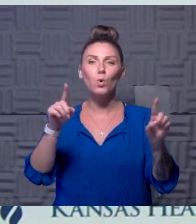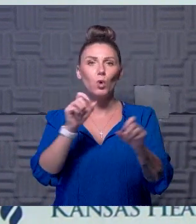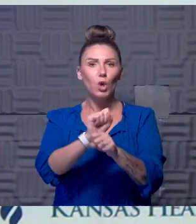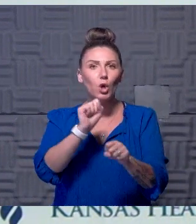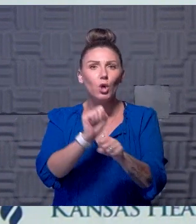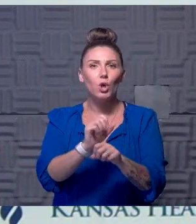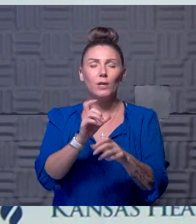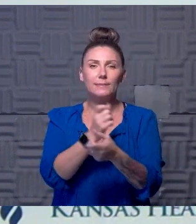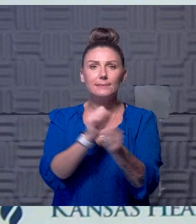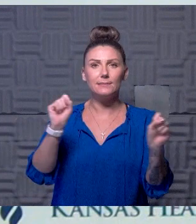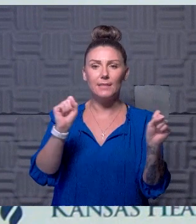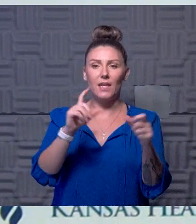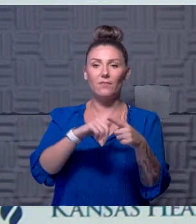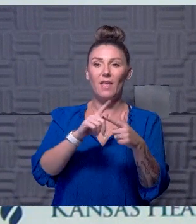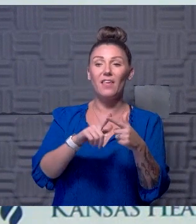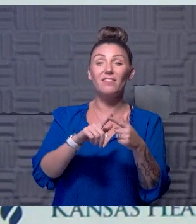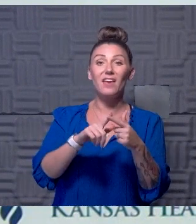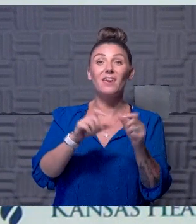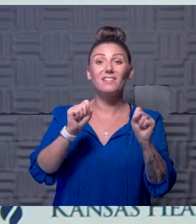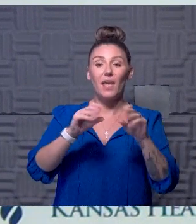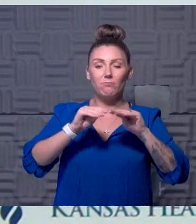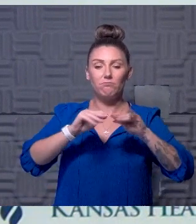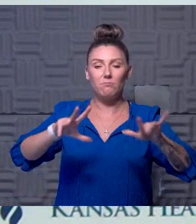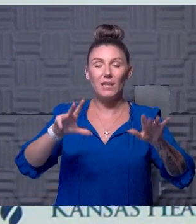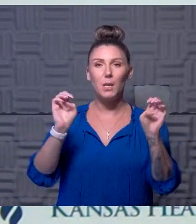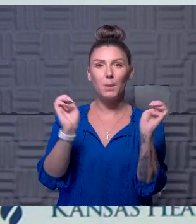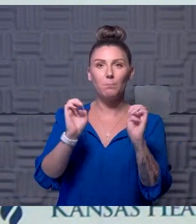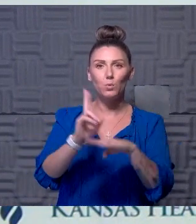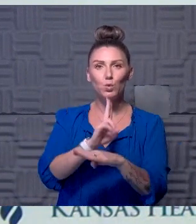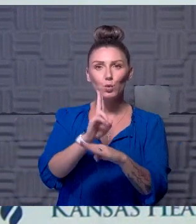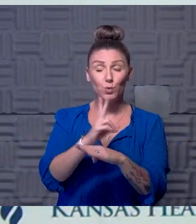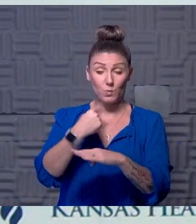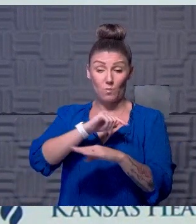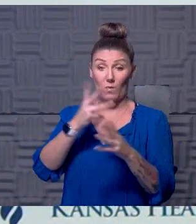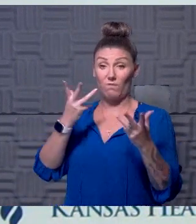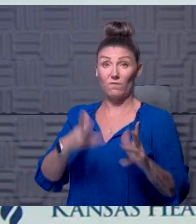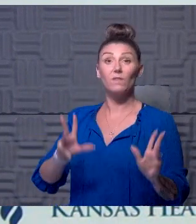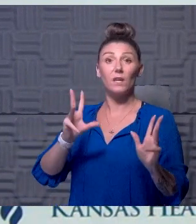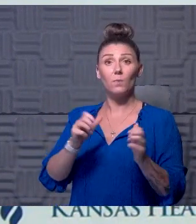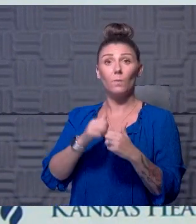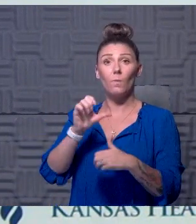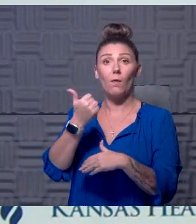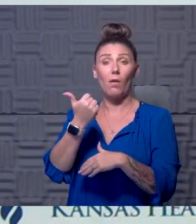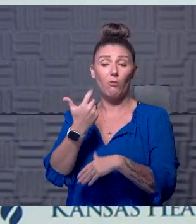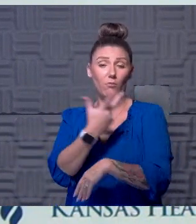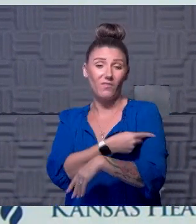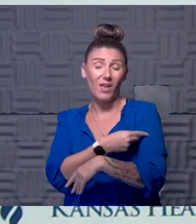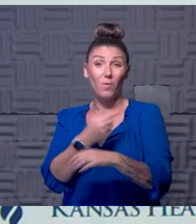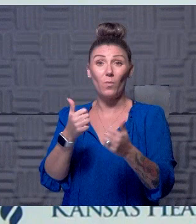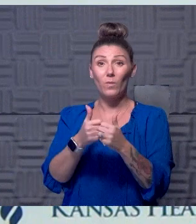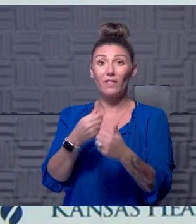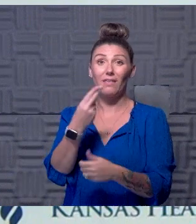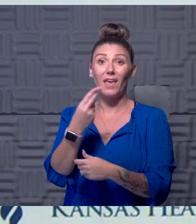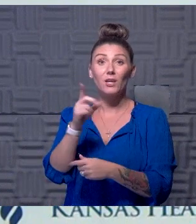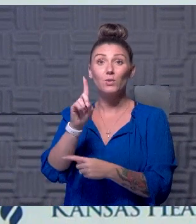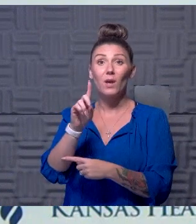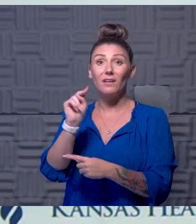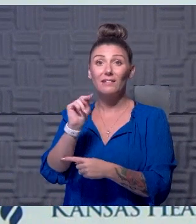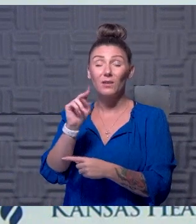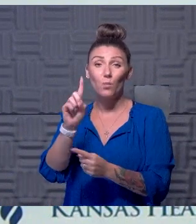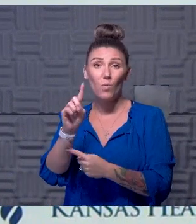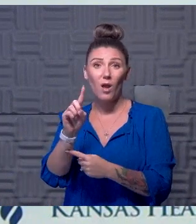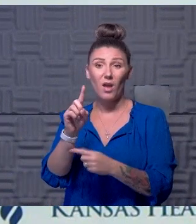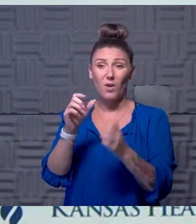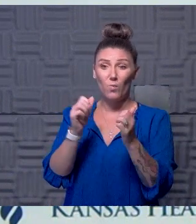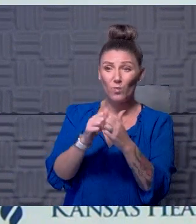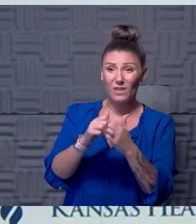we can release it under an emergency use authorization, because we've done this in the past with other vaccines. We did it with H1N1. We've done it with drugs. The